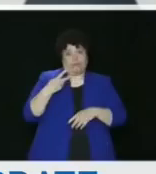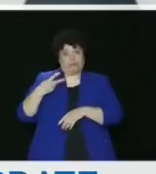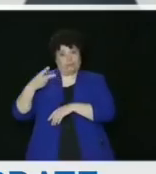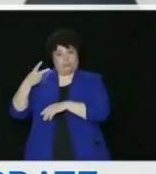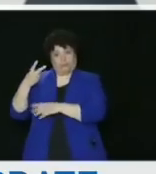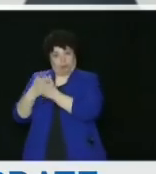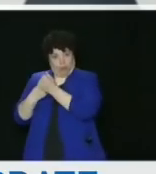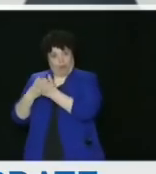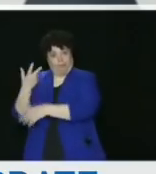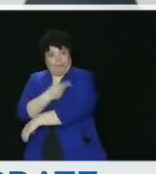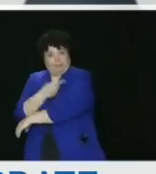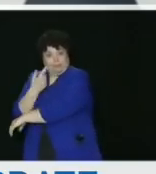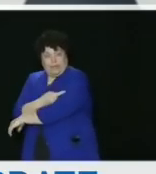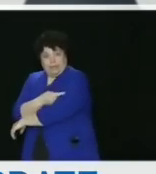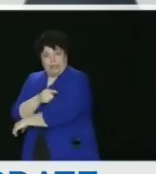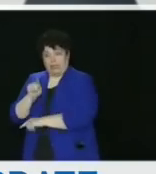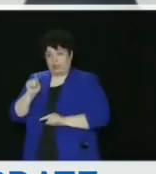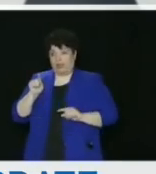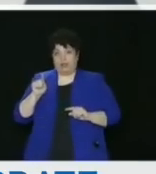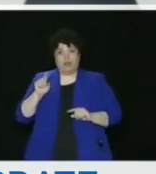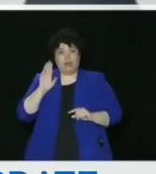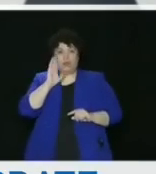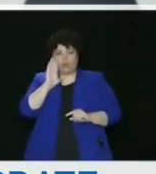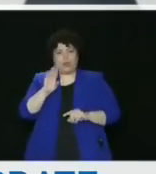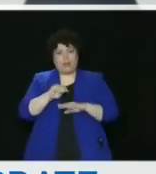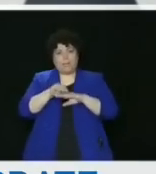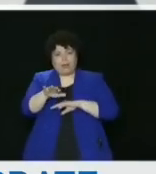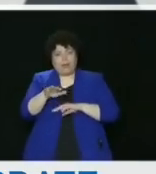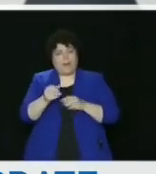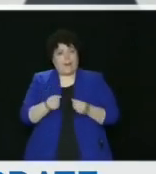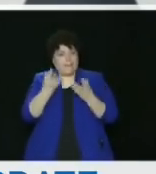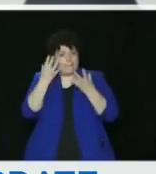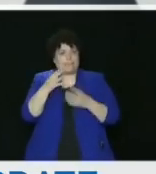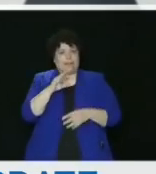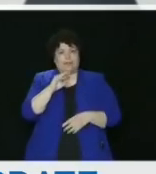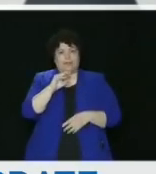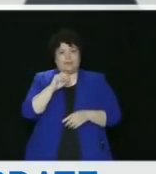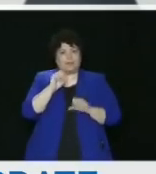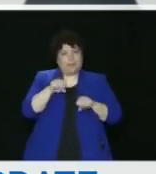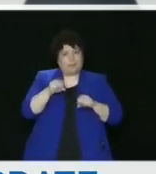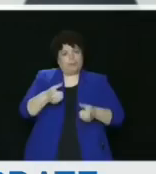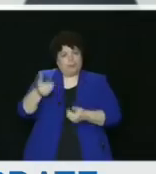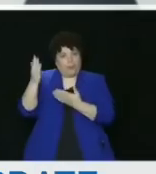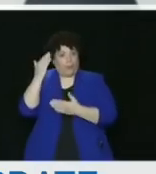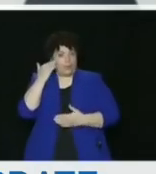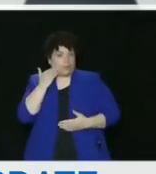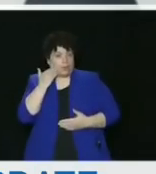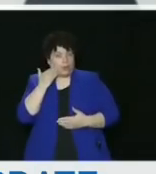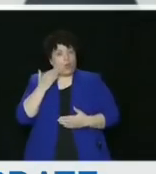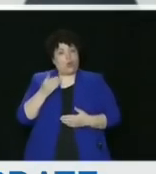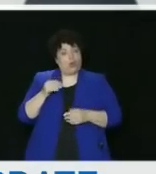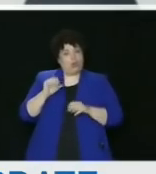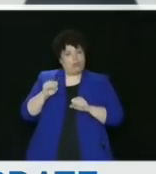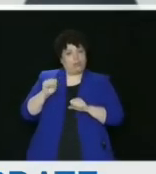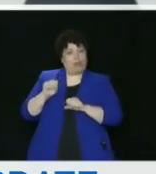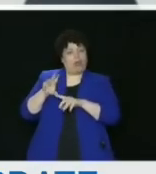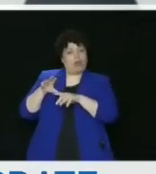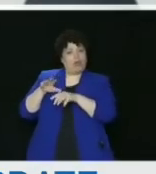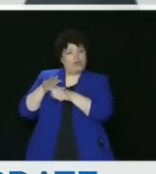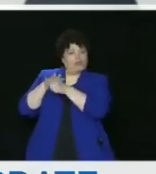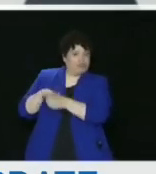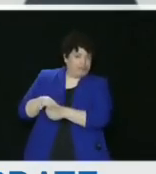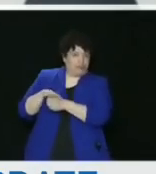dose has a certain effect on the rate of hospitalization and on the healthcare system. But as you